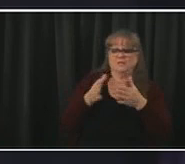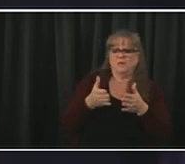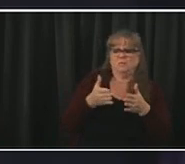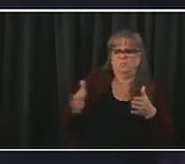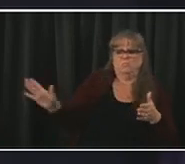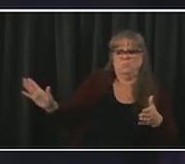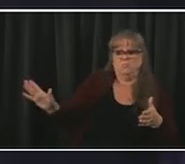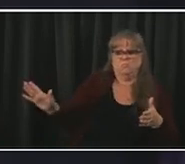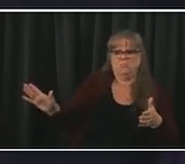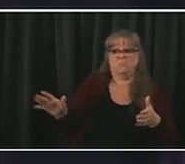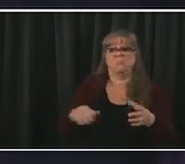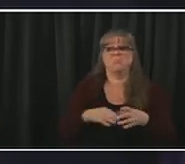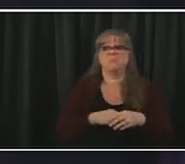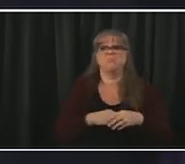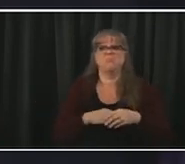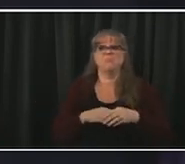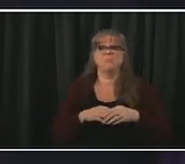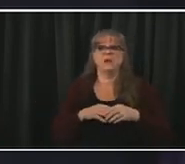brisket in the state.